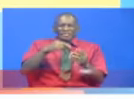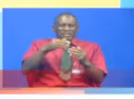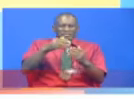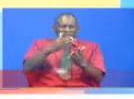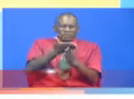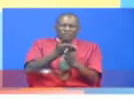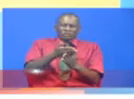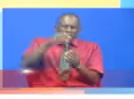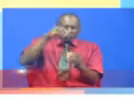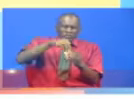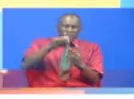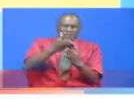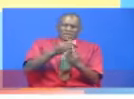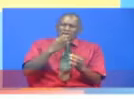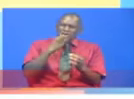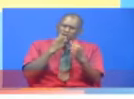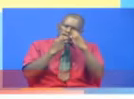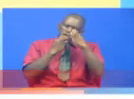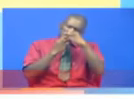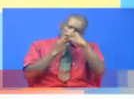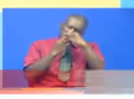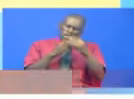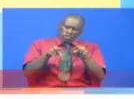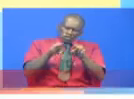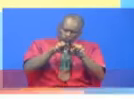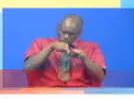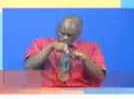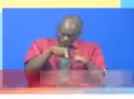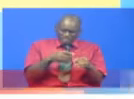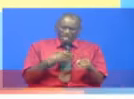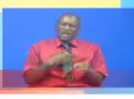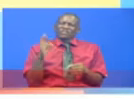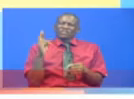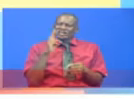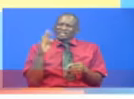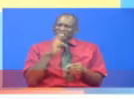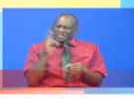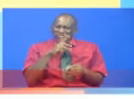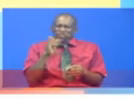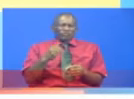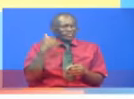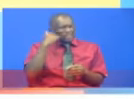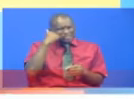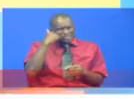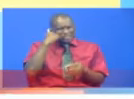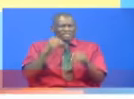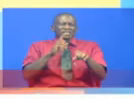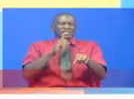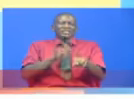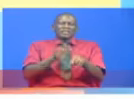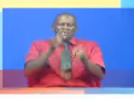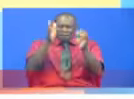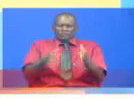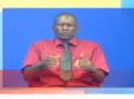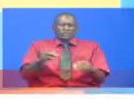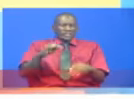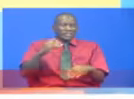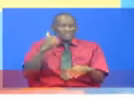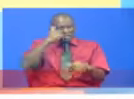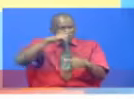lip, equally increases the risk of severe disease when one is infected by